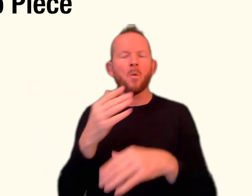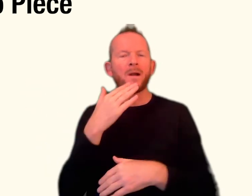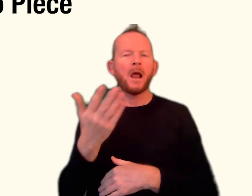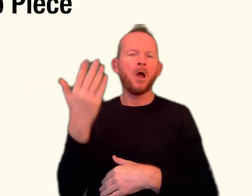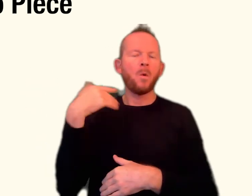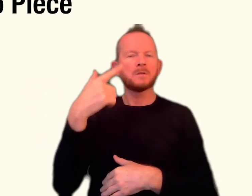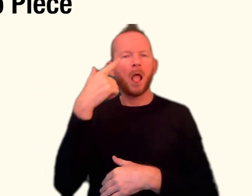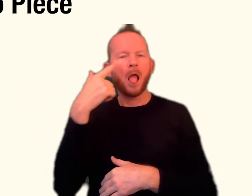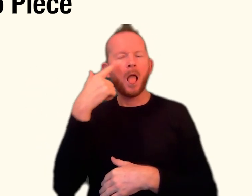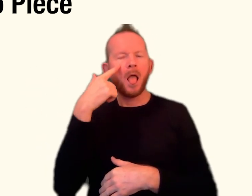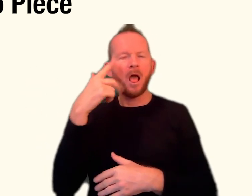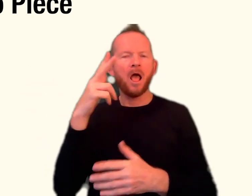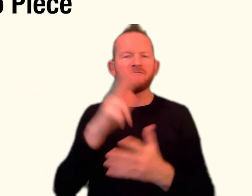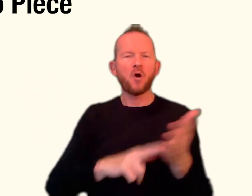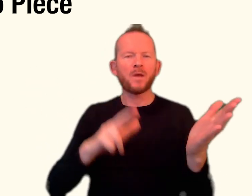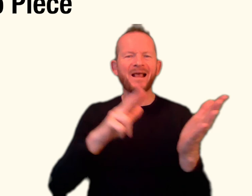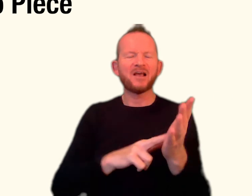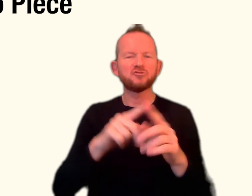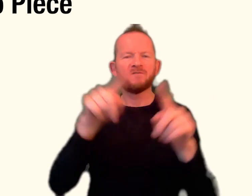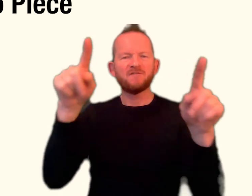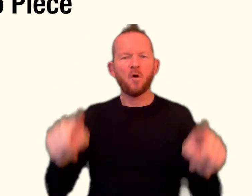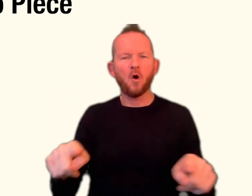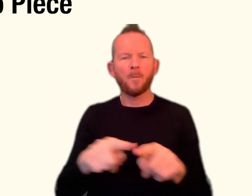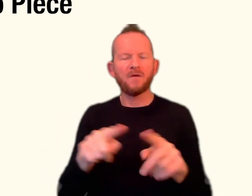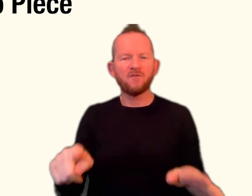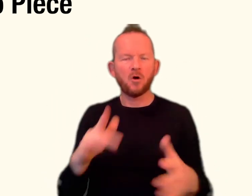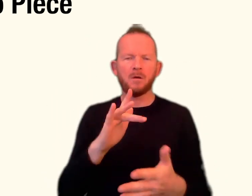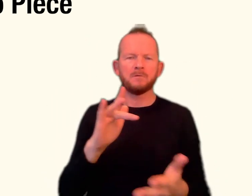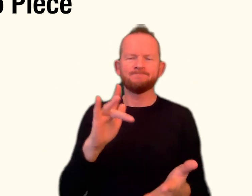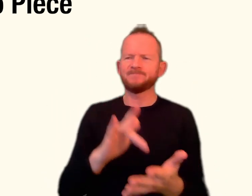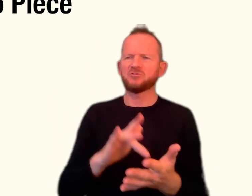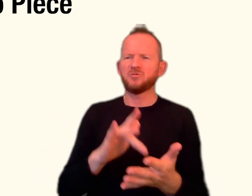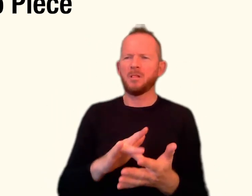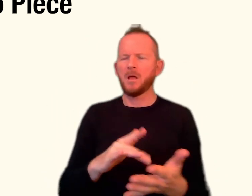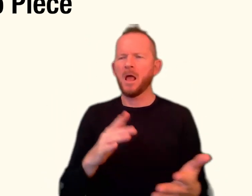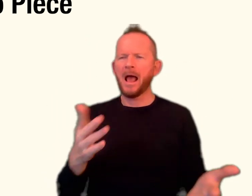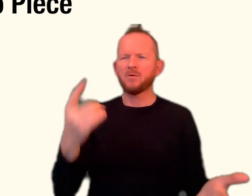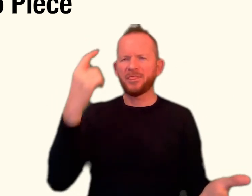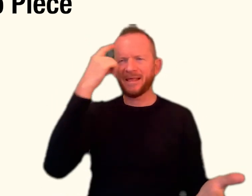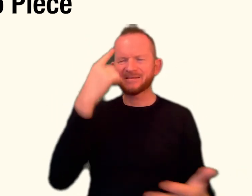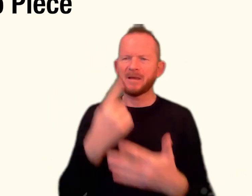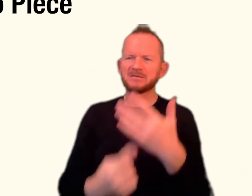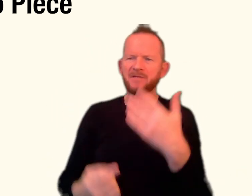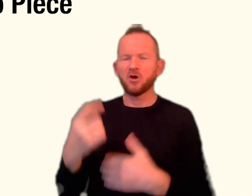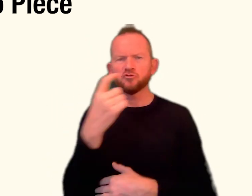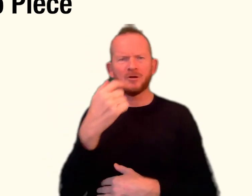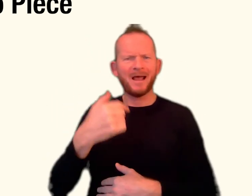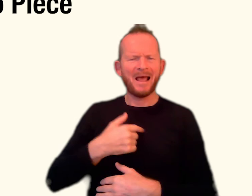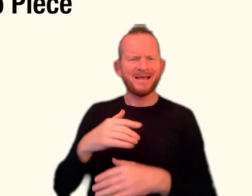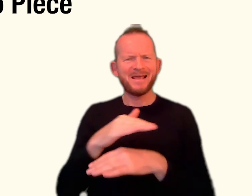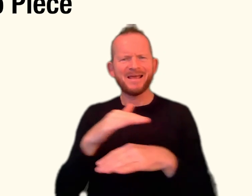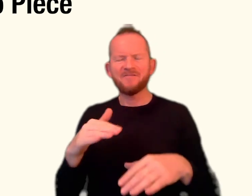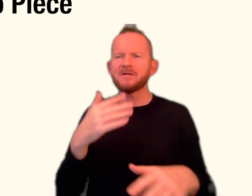at application form for Central. I was thinking to myself, should I